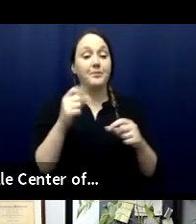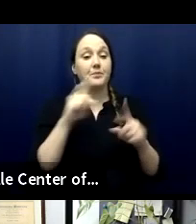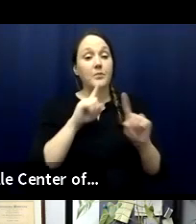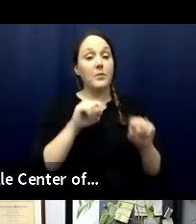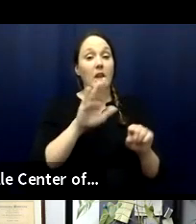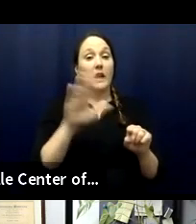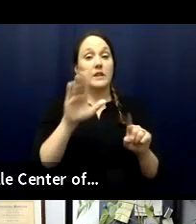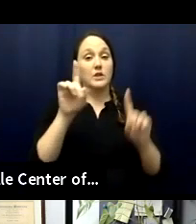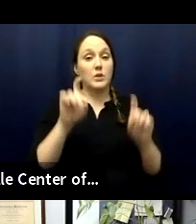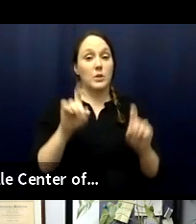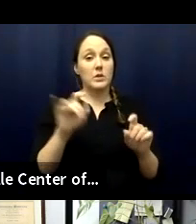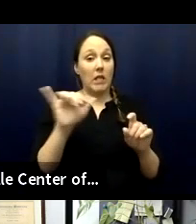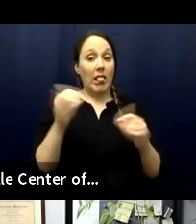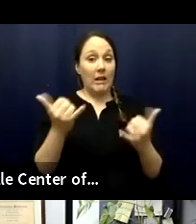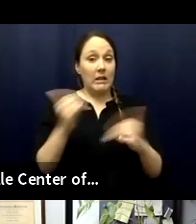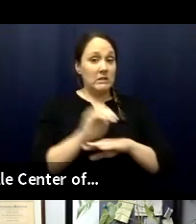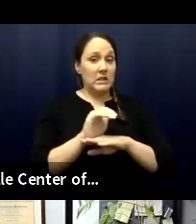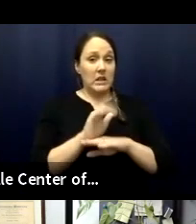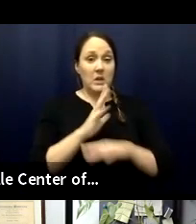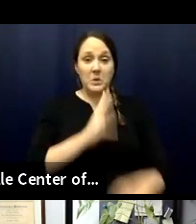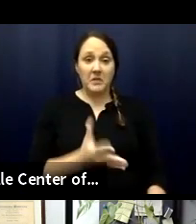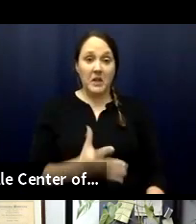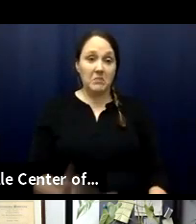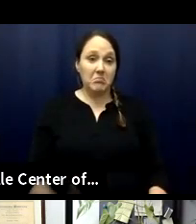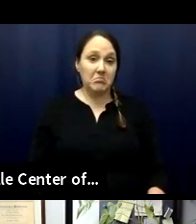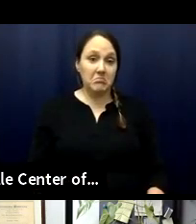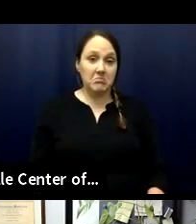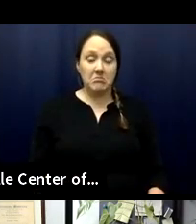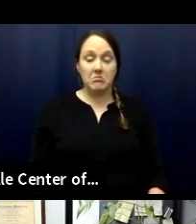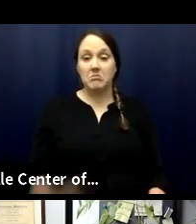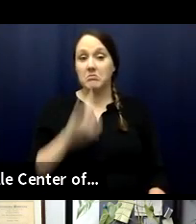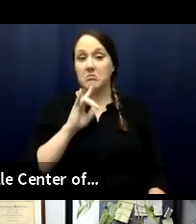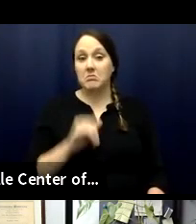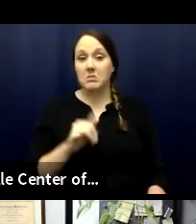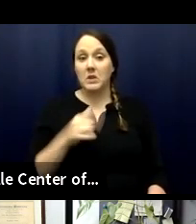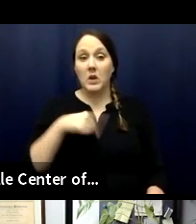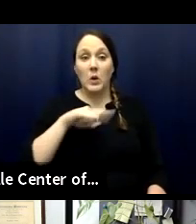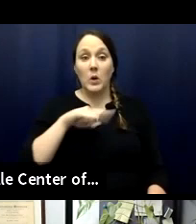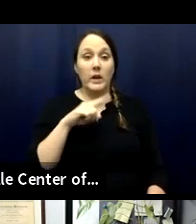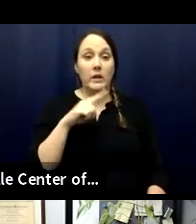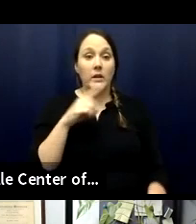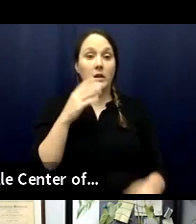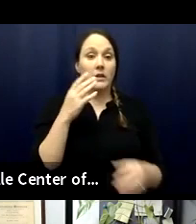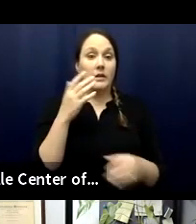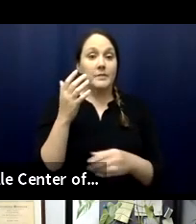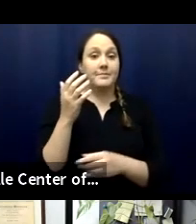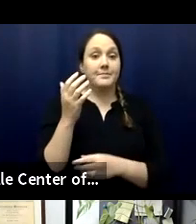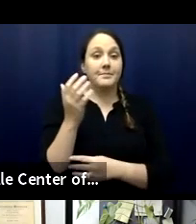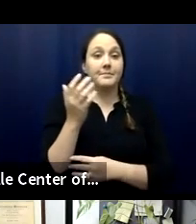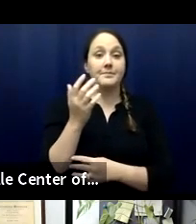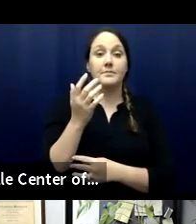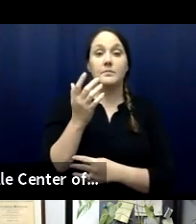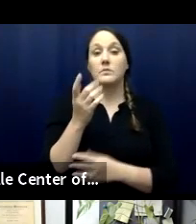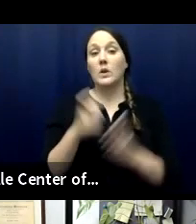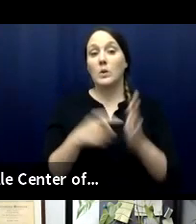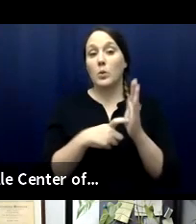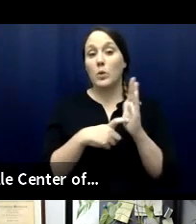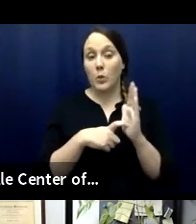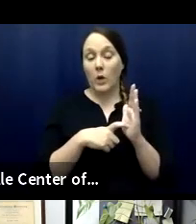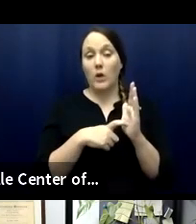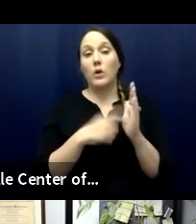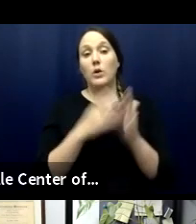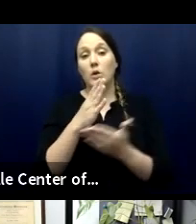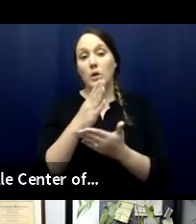tonight was fine. Really, we do, we require